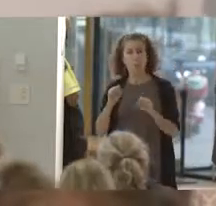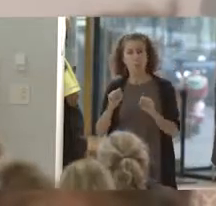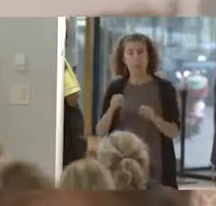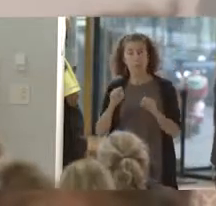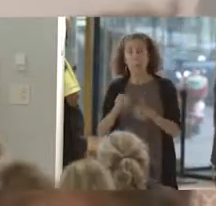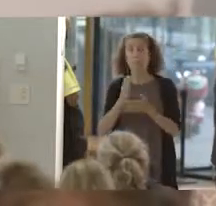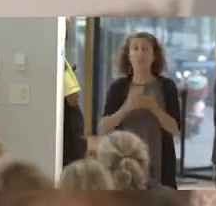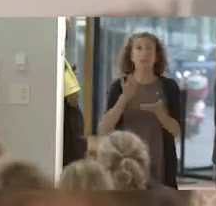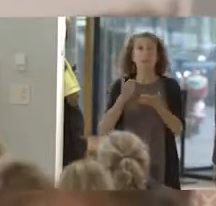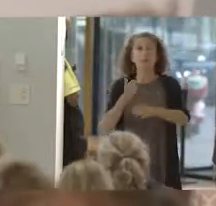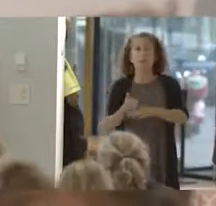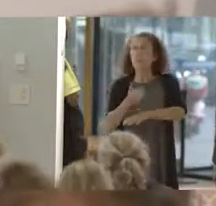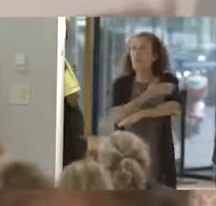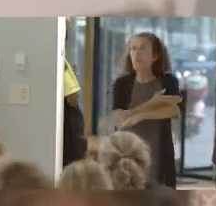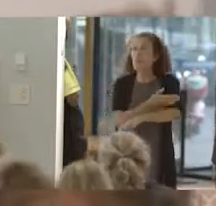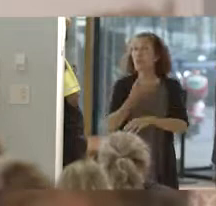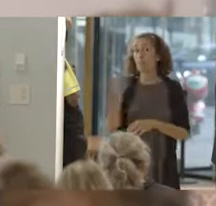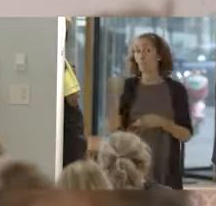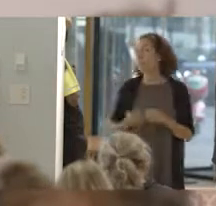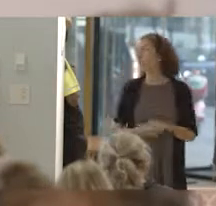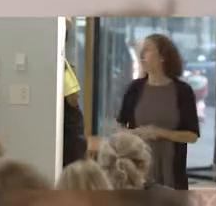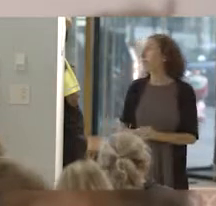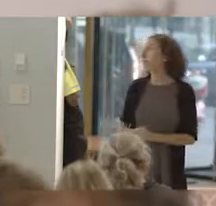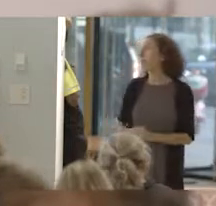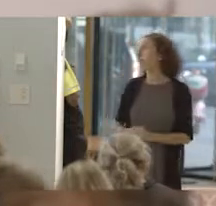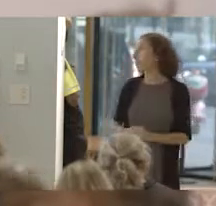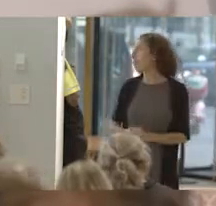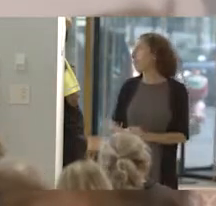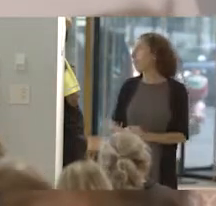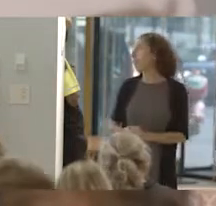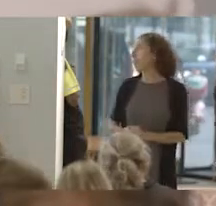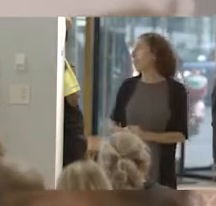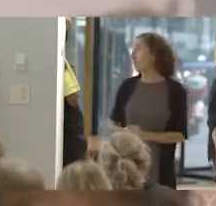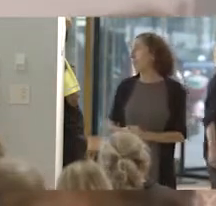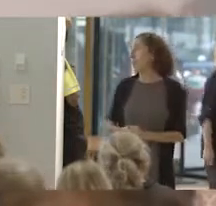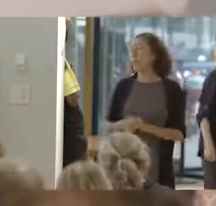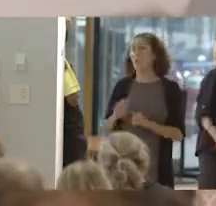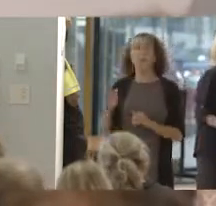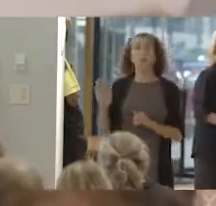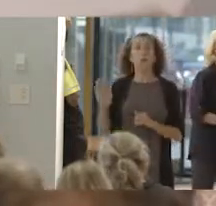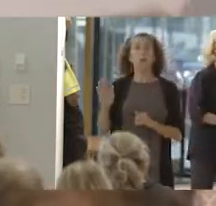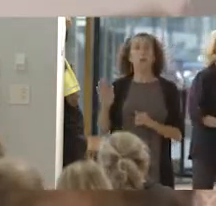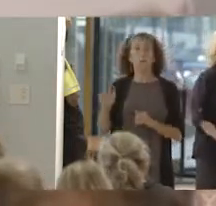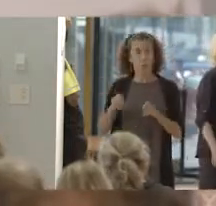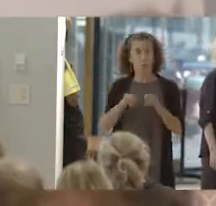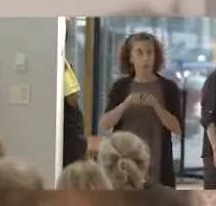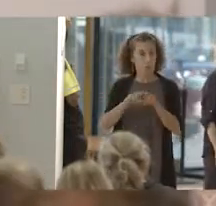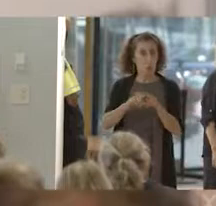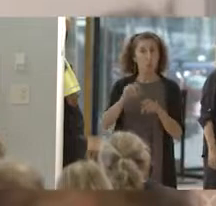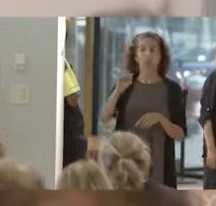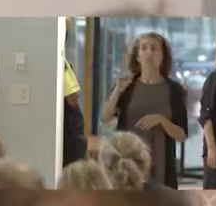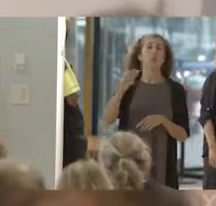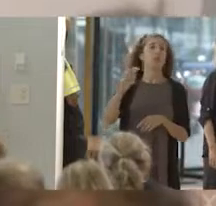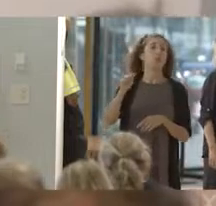in some ways. Some of the things that we've heard in this area particularly are shade. It's a great